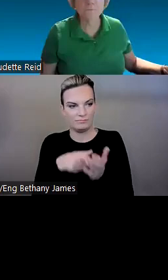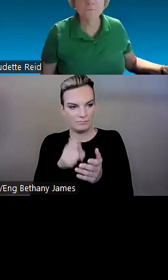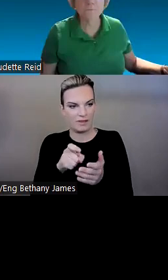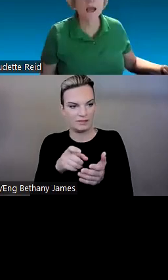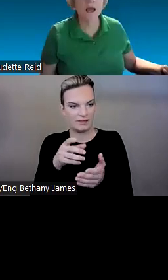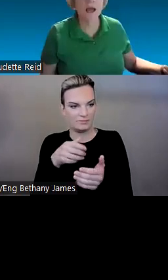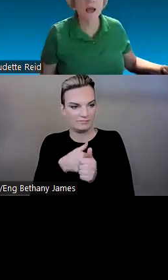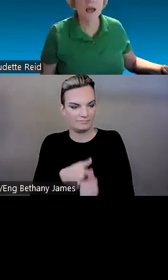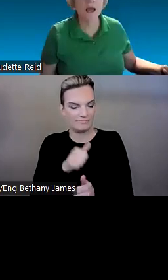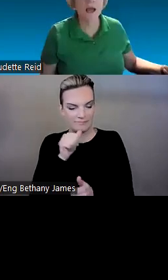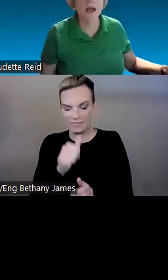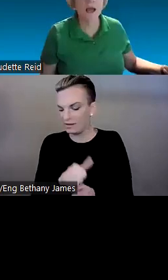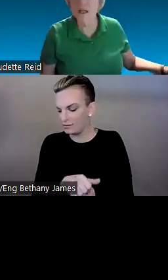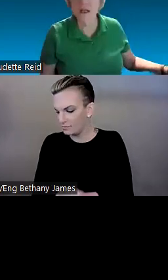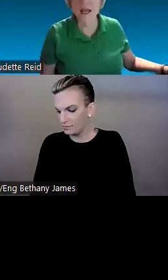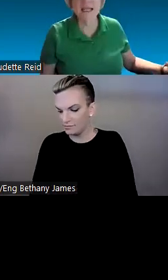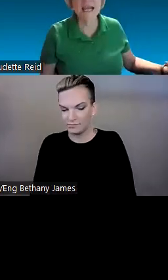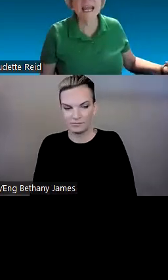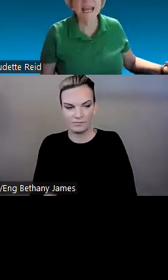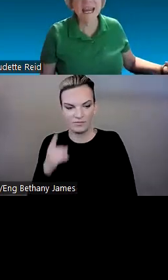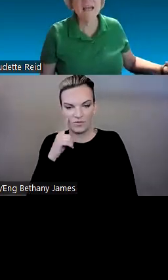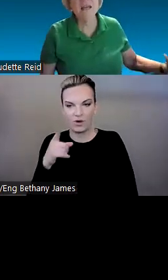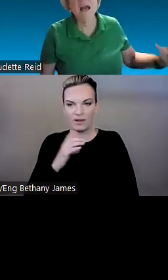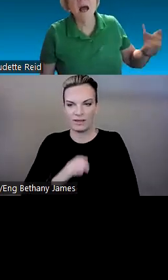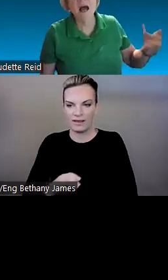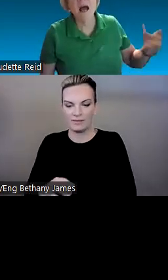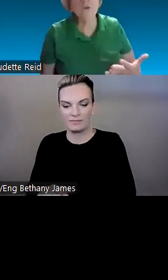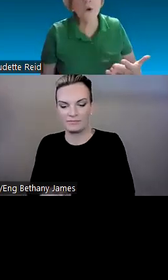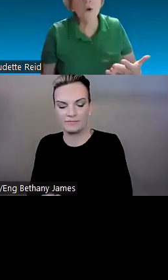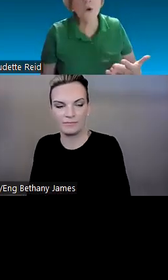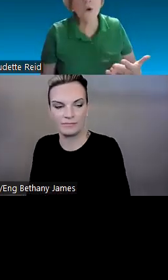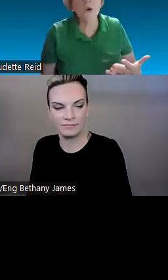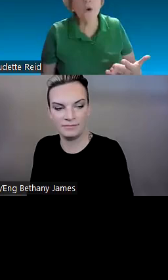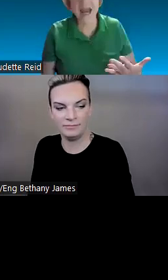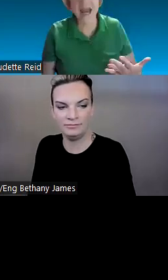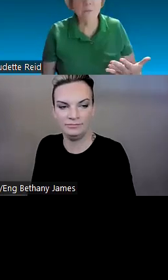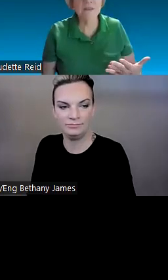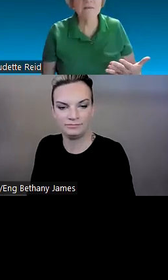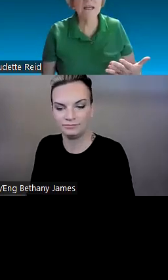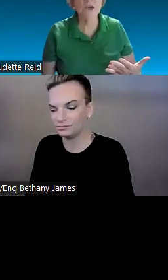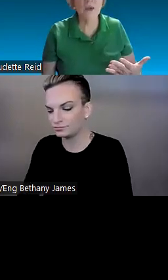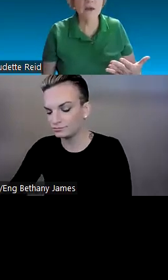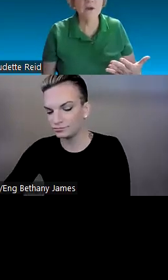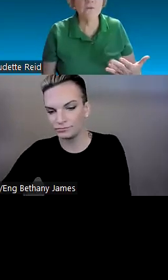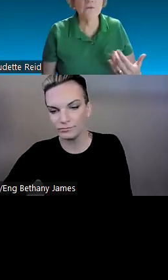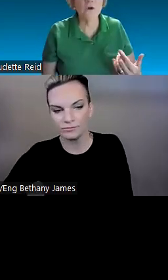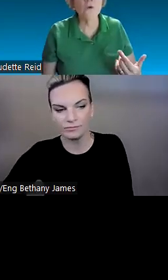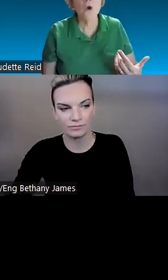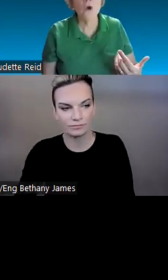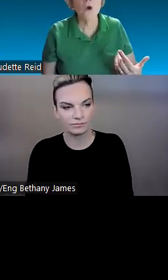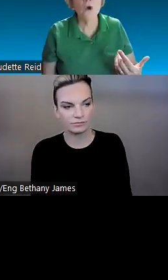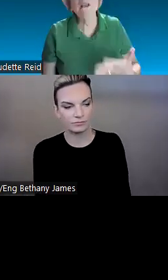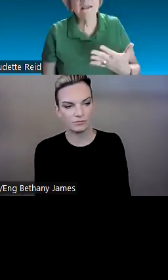or used for any given client. And other programs or apps that you have on the